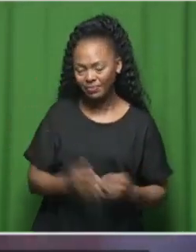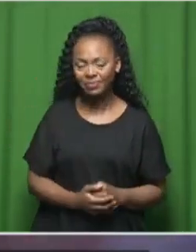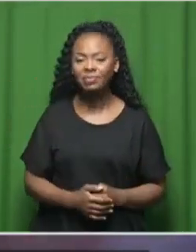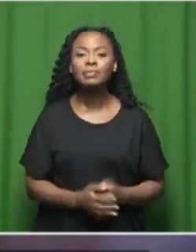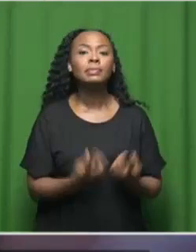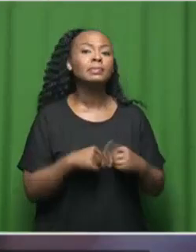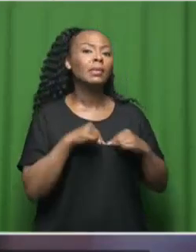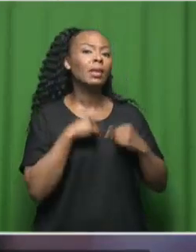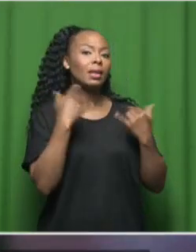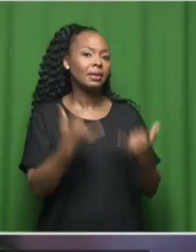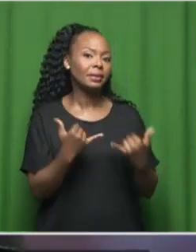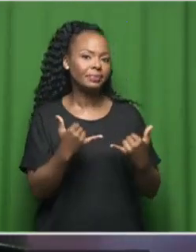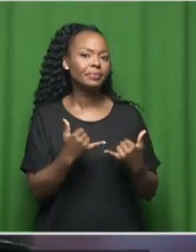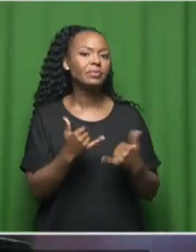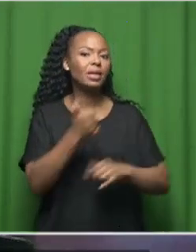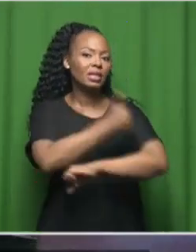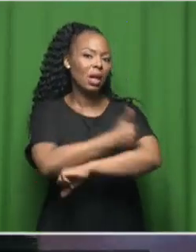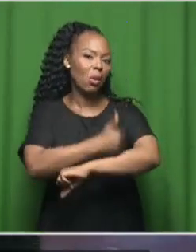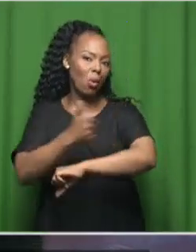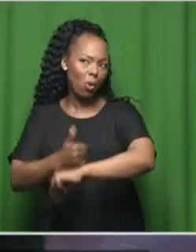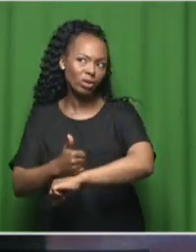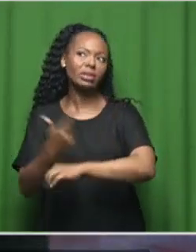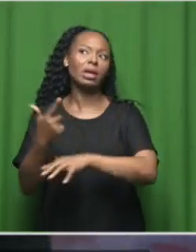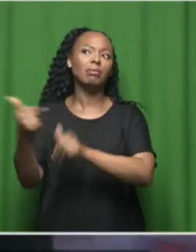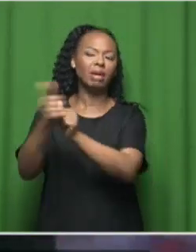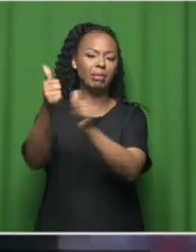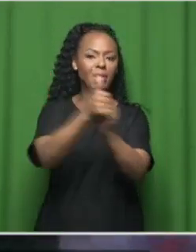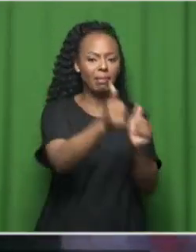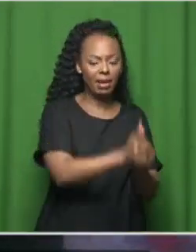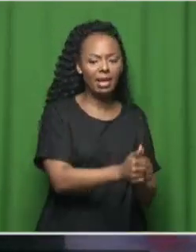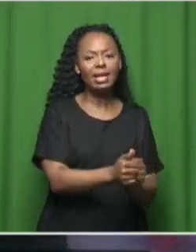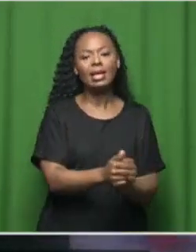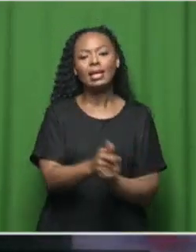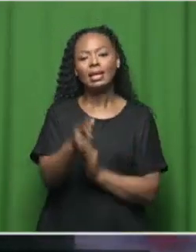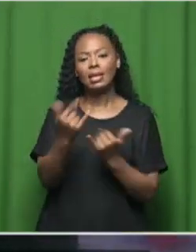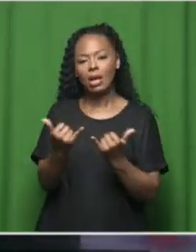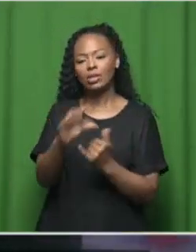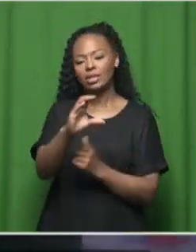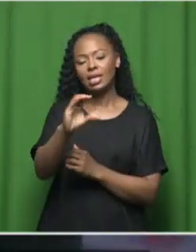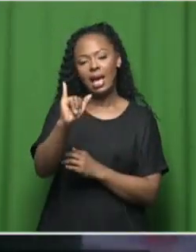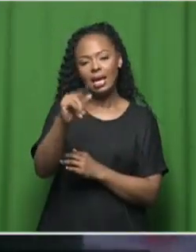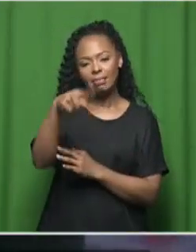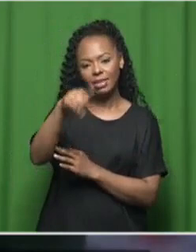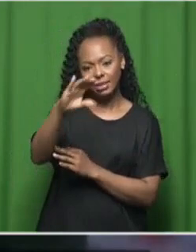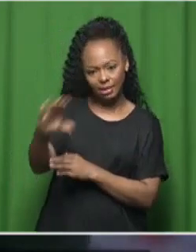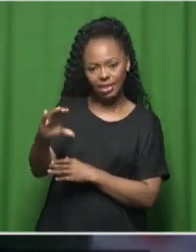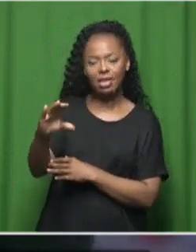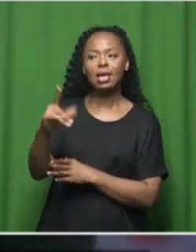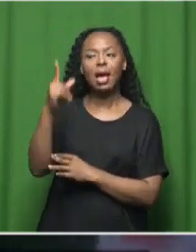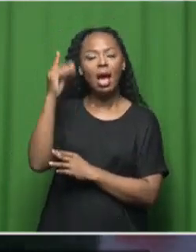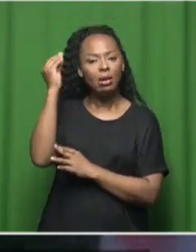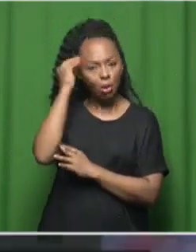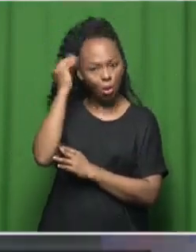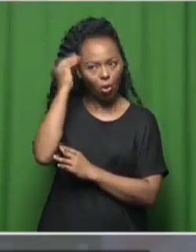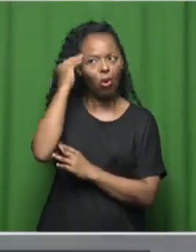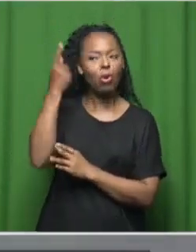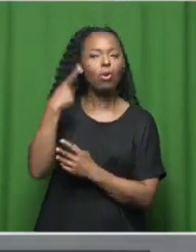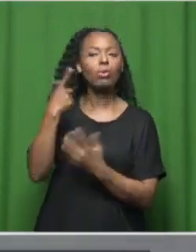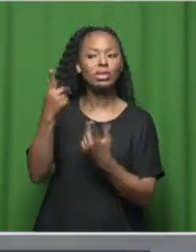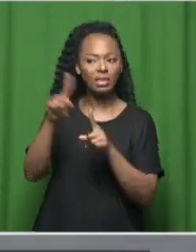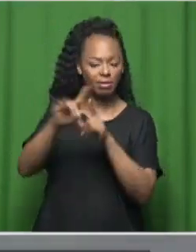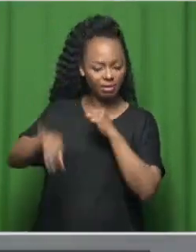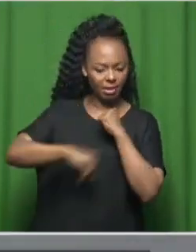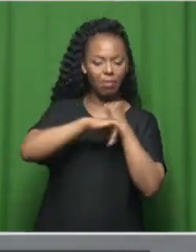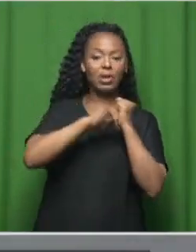we are in stakeholders with CIPC is aware of the Alliance. We've been speaking to them. They're in support of whatever message we're